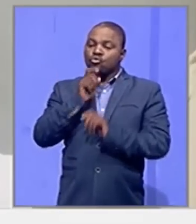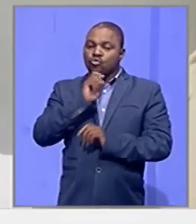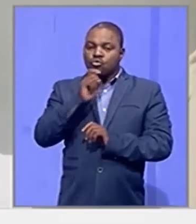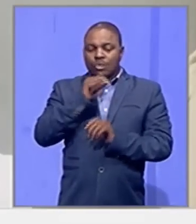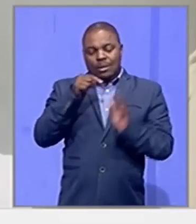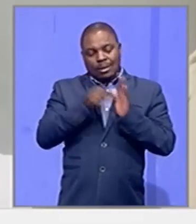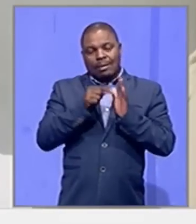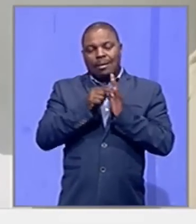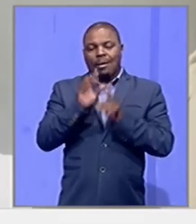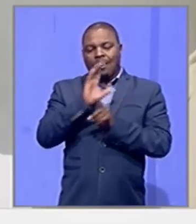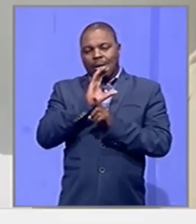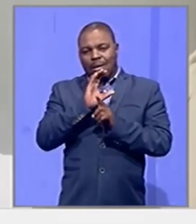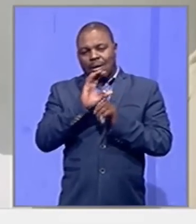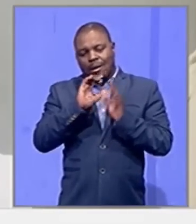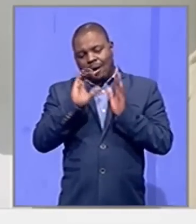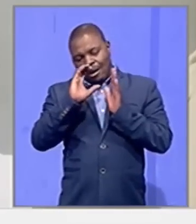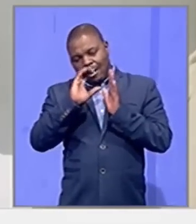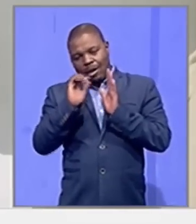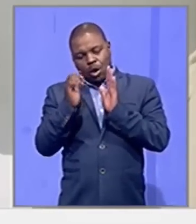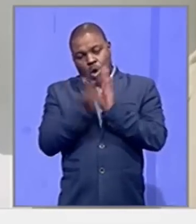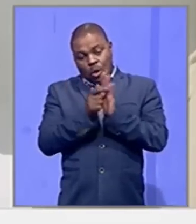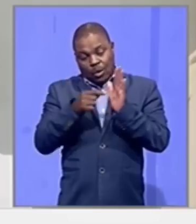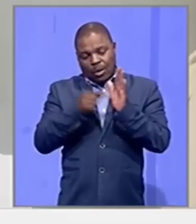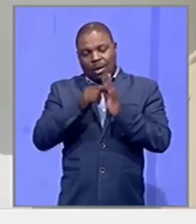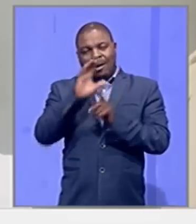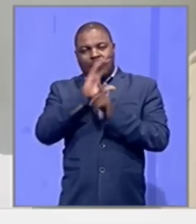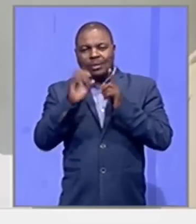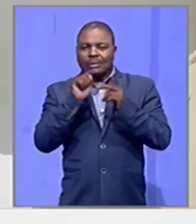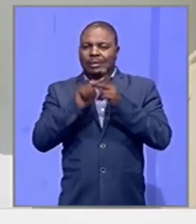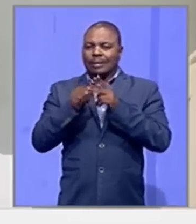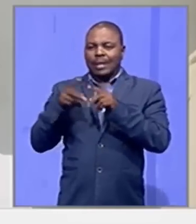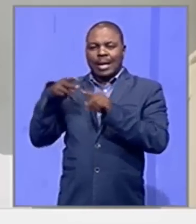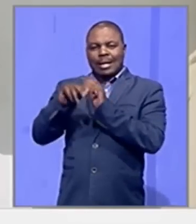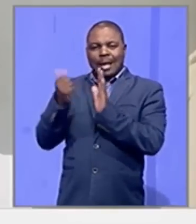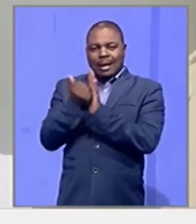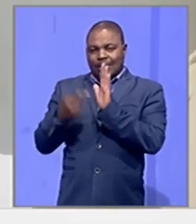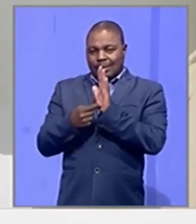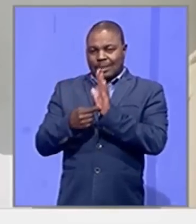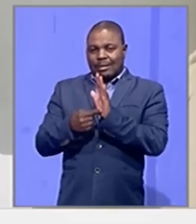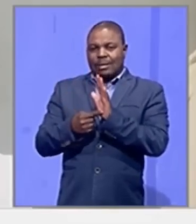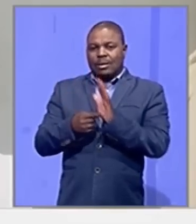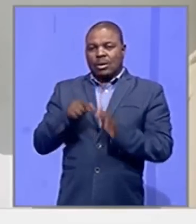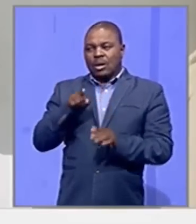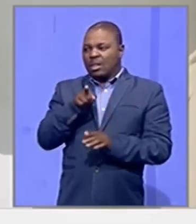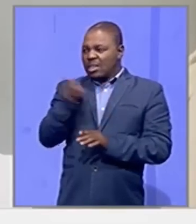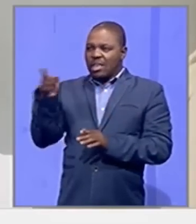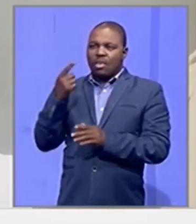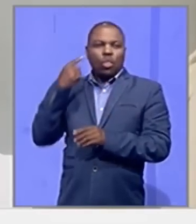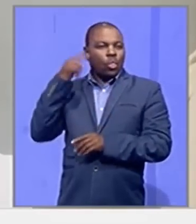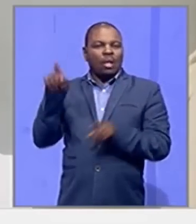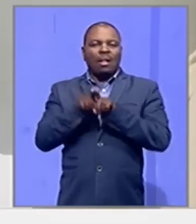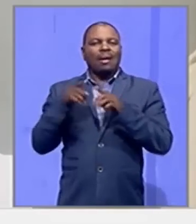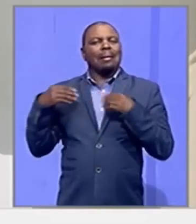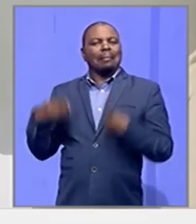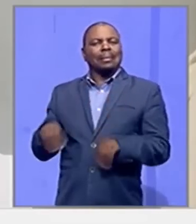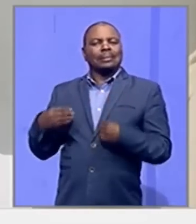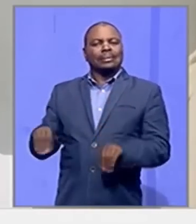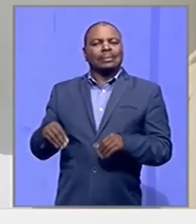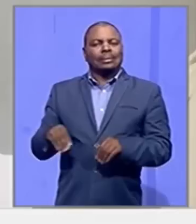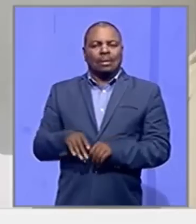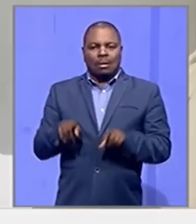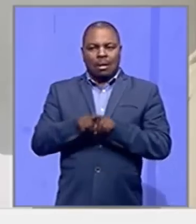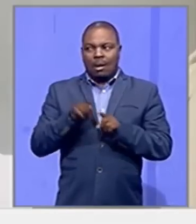Act gore go tlhokego ba thusa ba dirile ekete ke business ba kgona gore ya bana gore ga ngwana